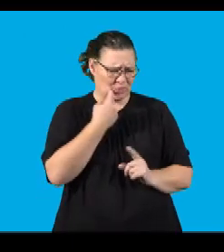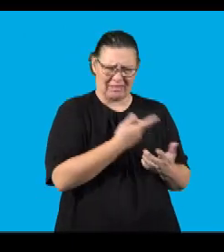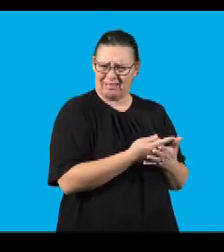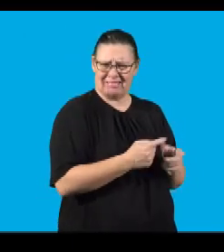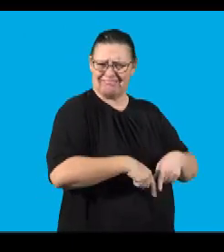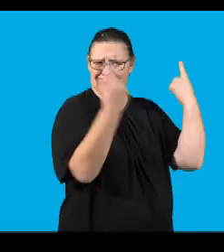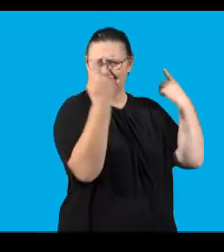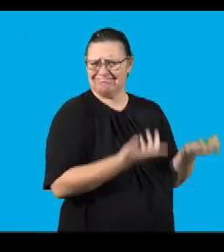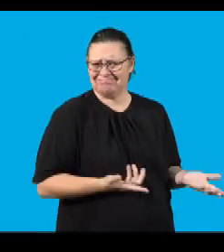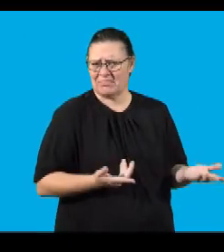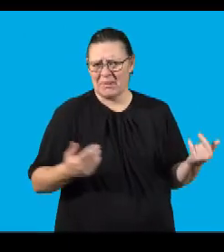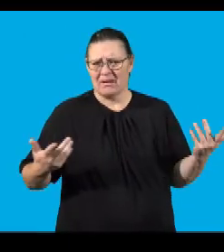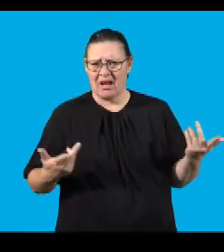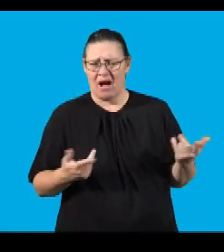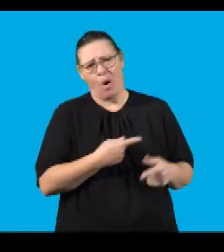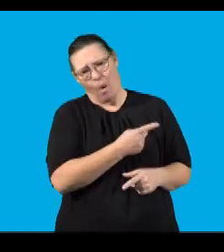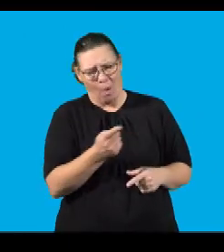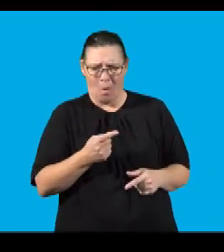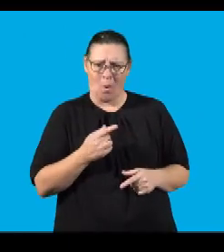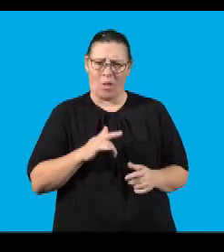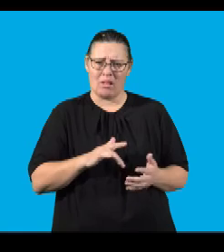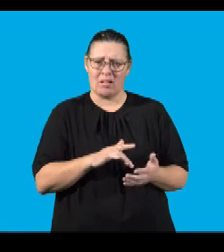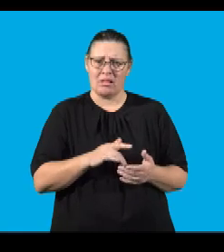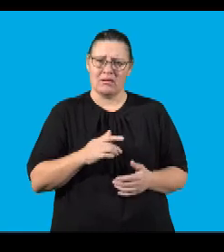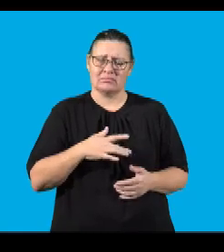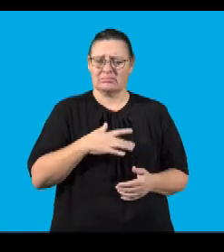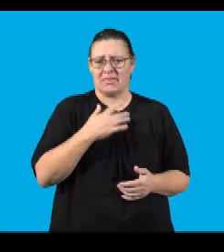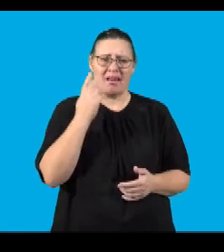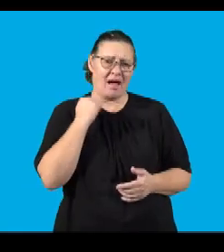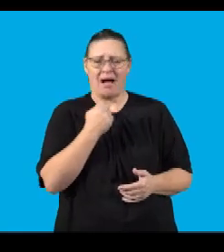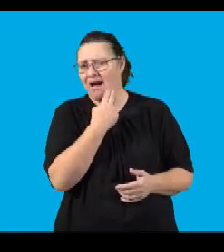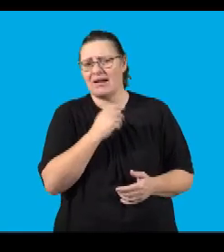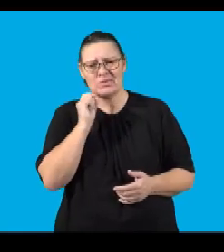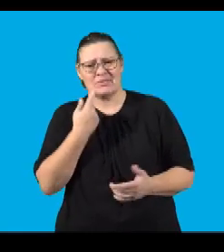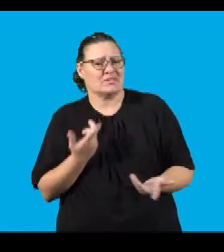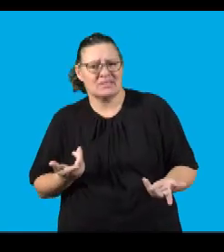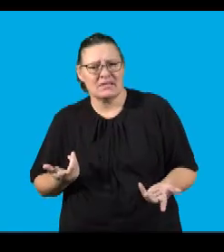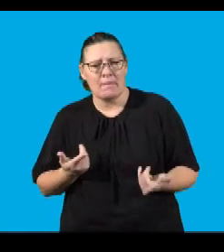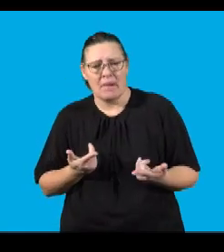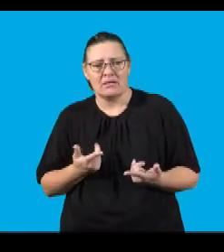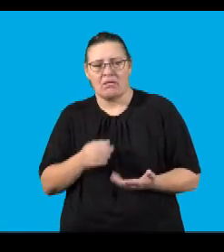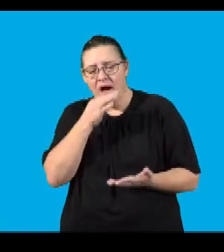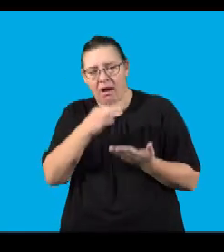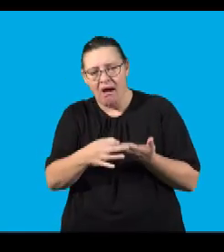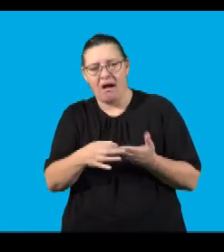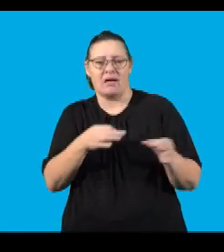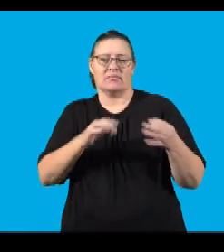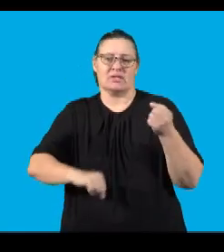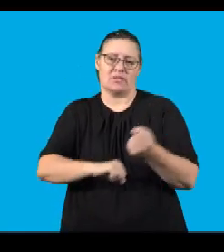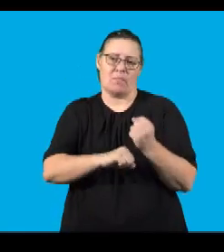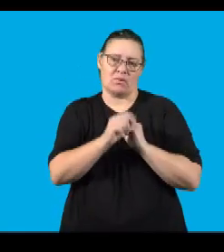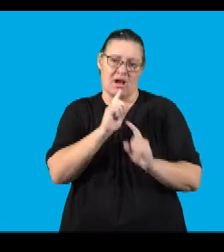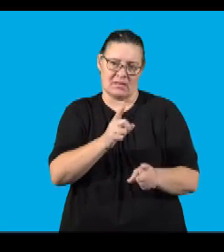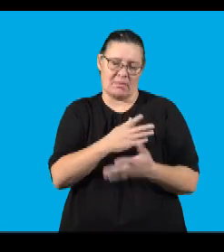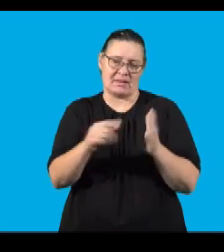are universally desirable. It could be spam or irrelevant. And then you substantiate your answer